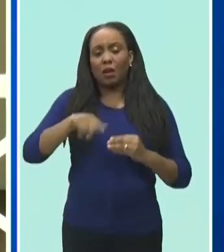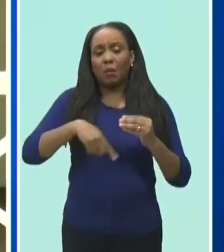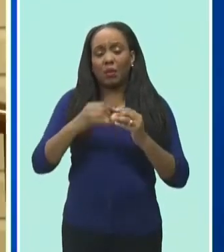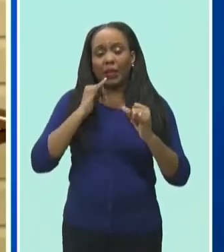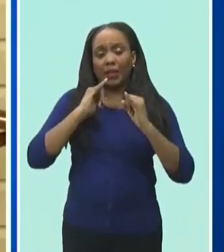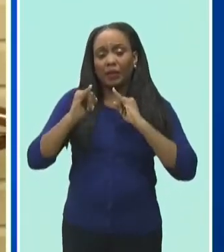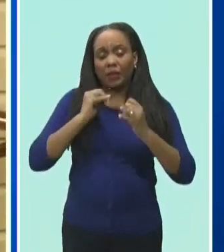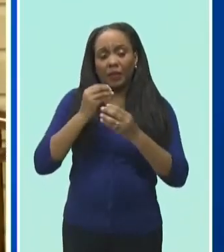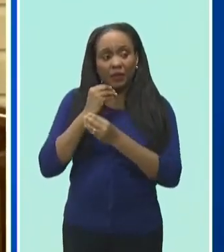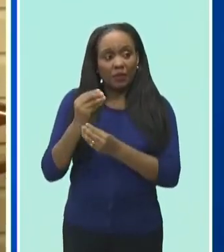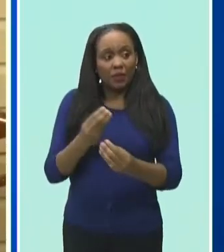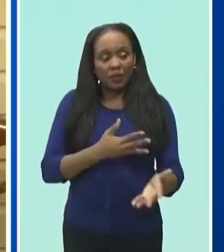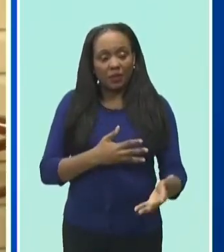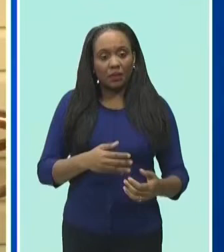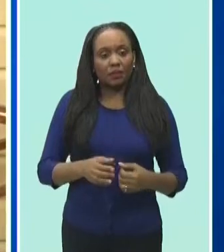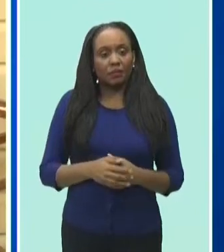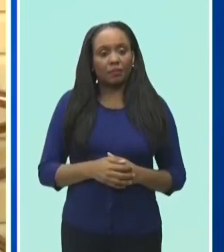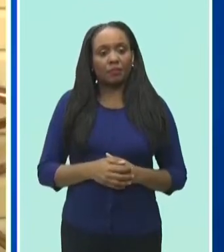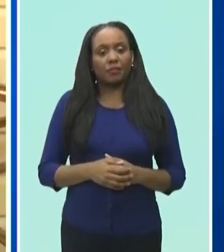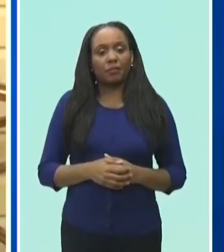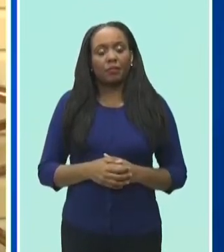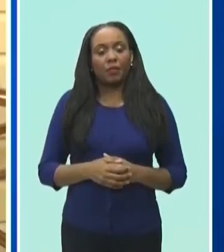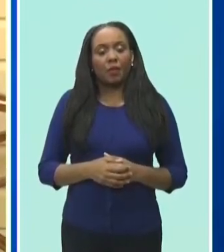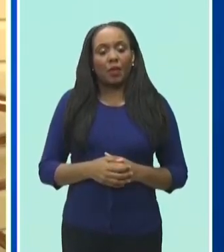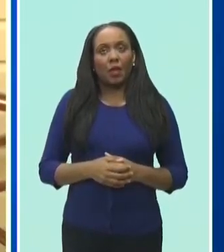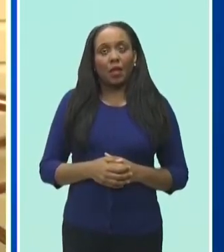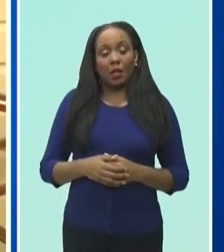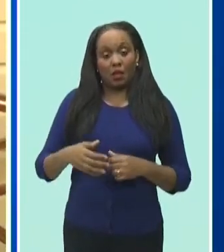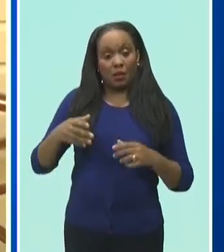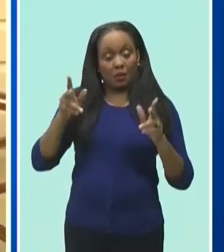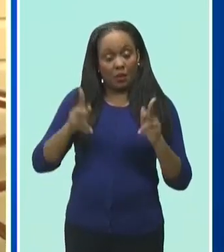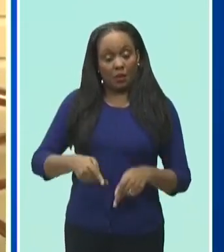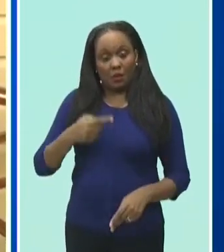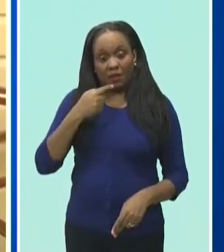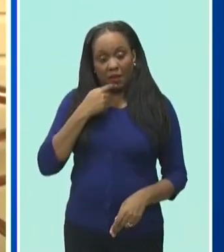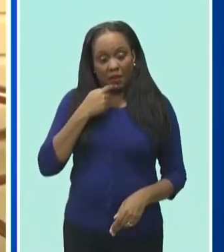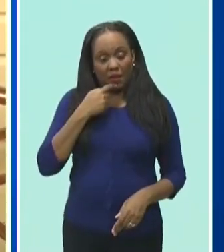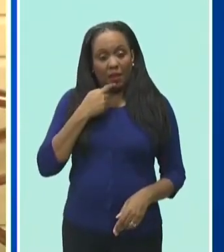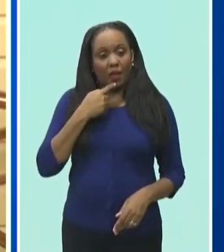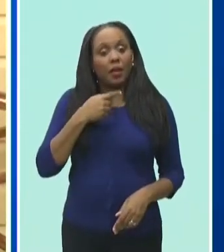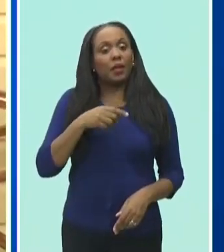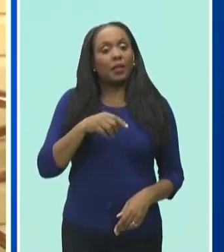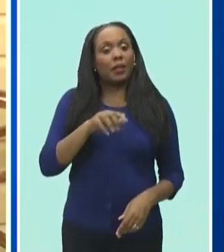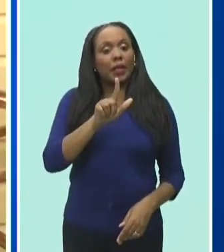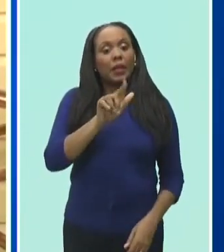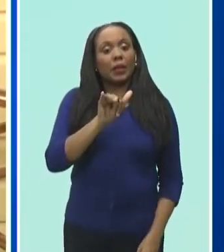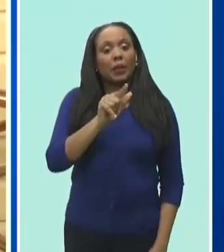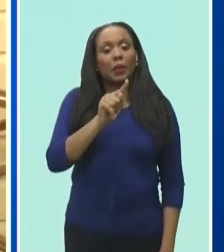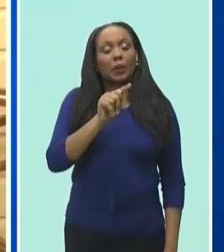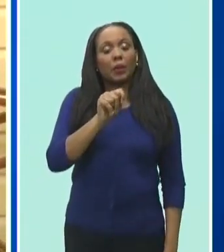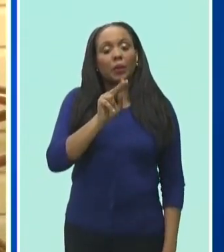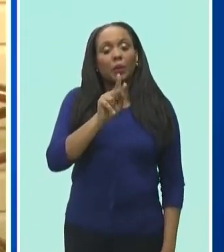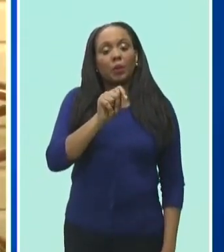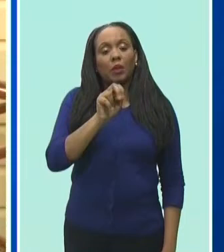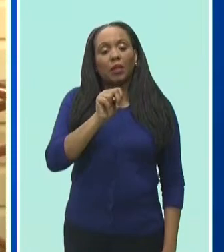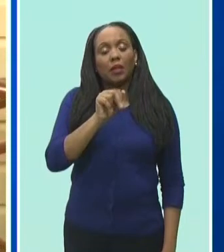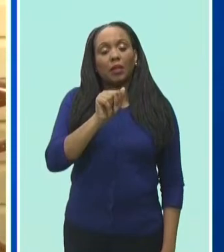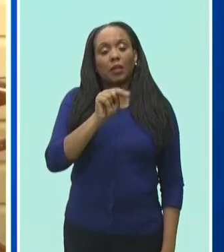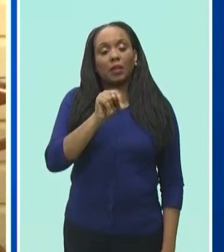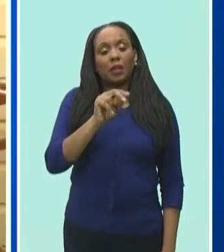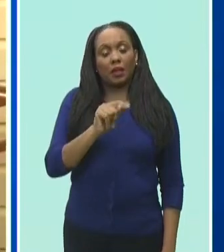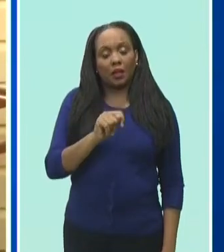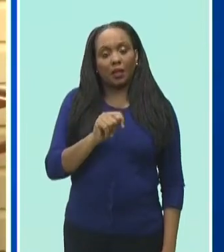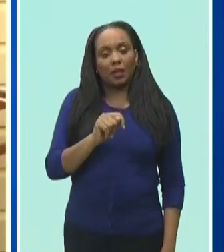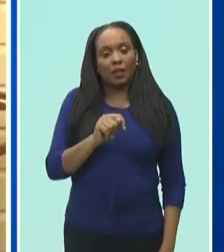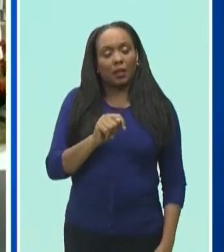These included that he had been approached by someone involved in drug trafficking and that he had reported this and other incidents to several